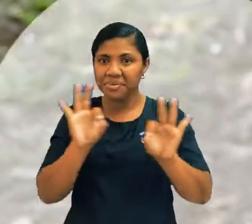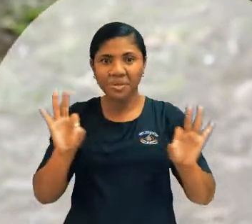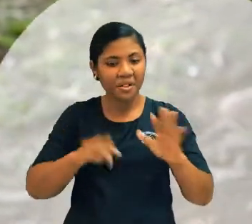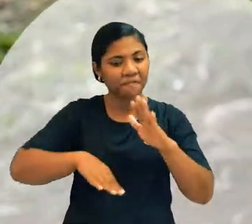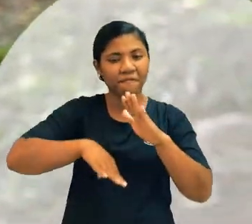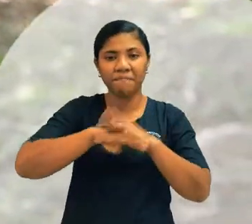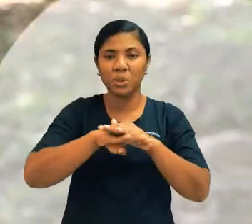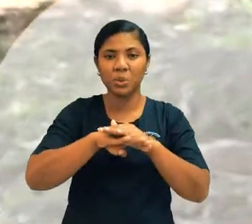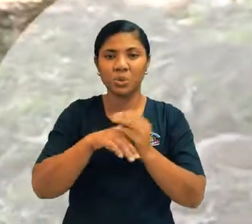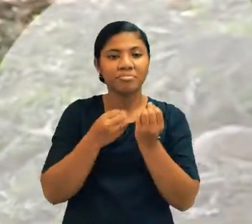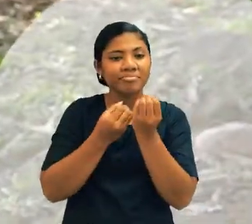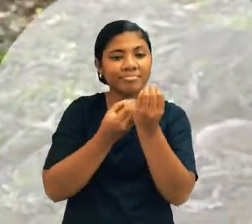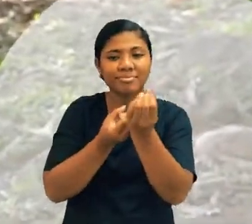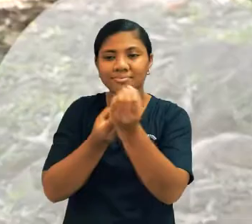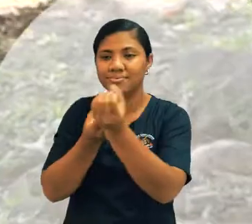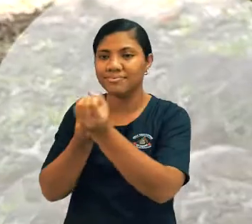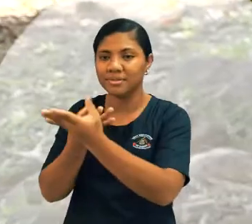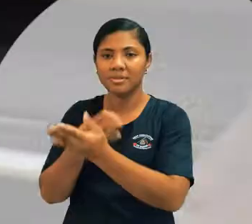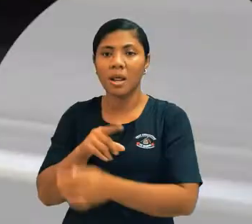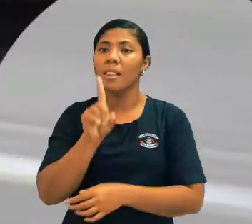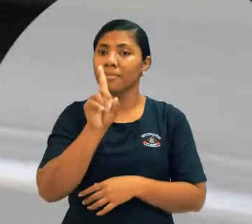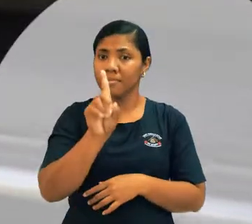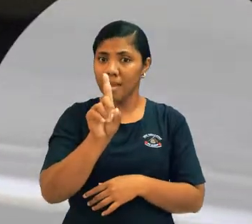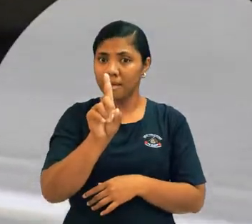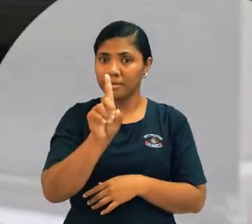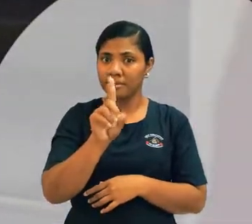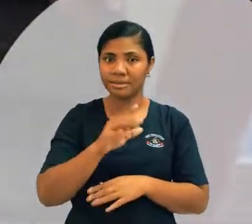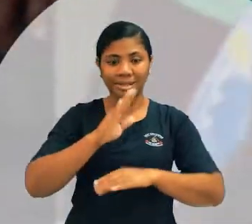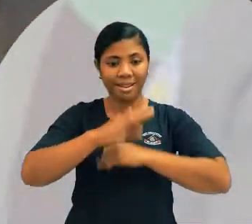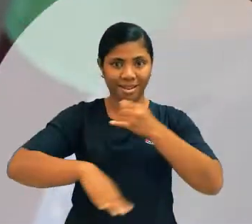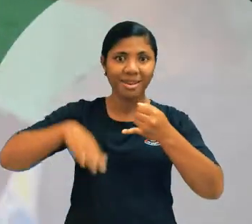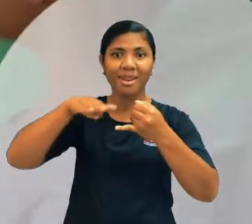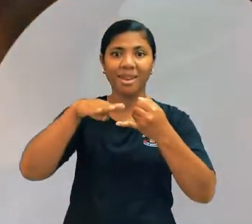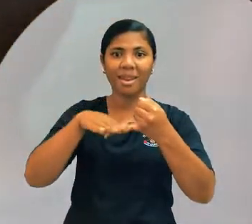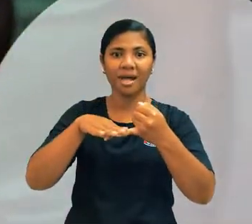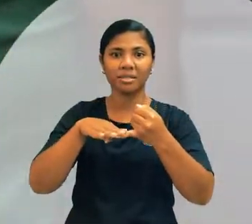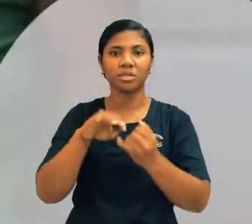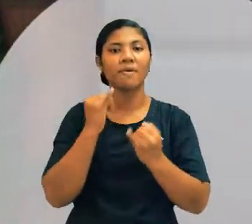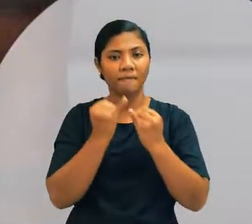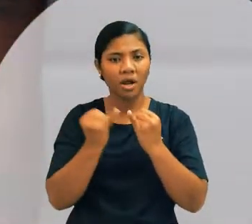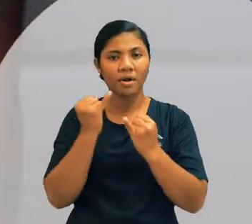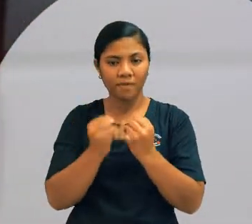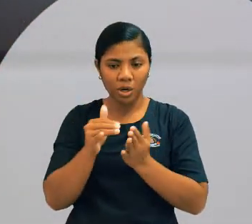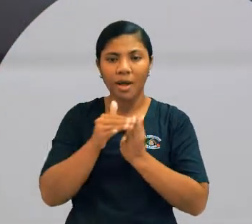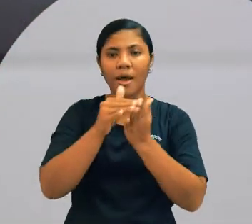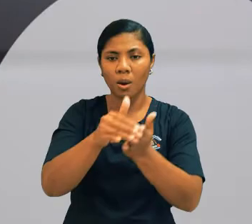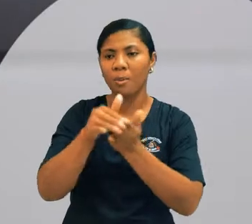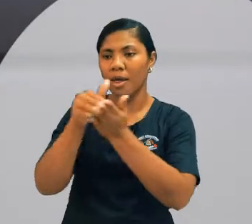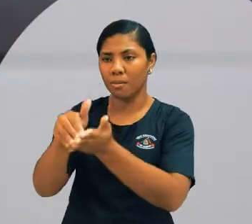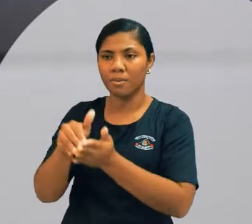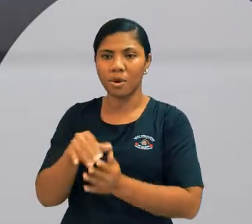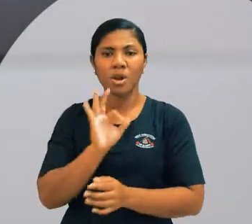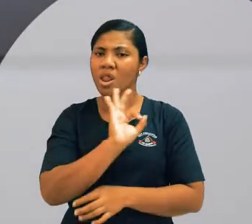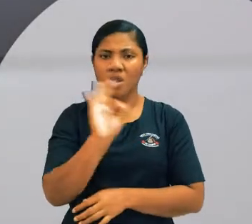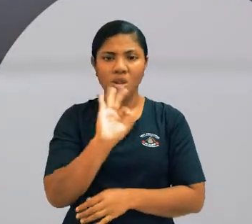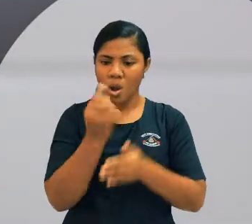that all the people will know. Because at the end, it's health for all. See, it's for all the country, not just one or two